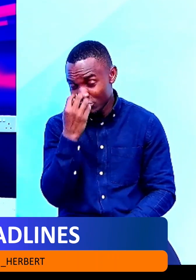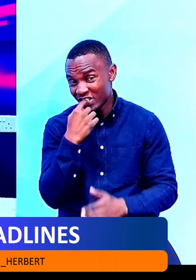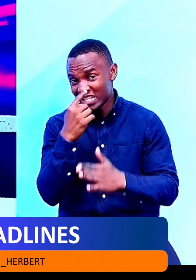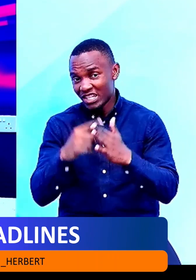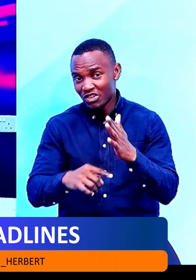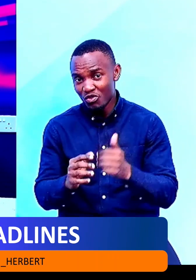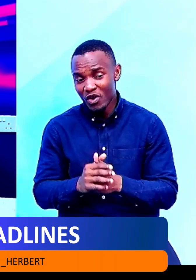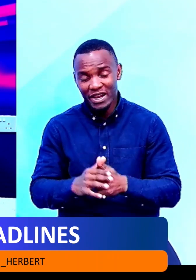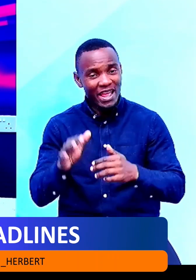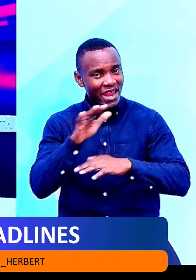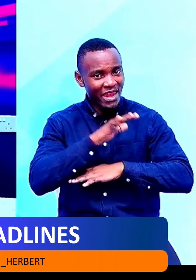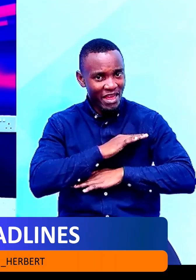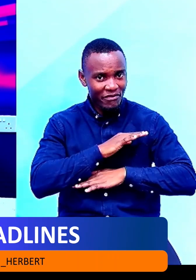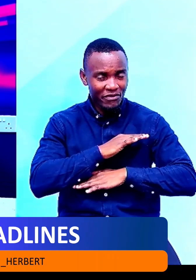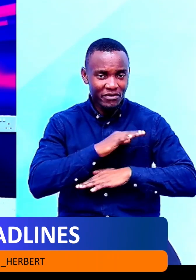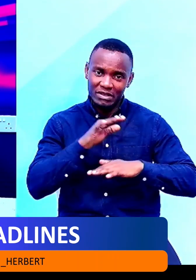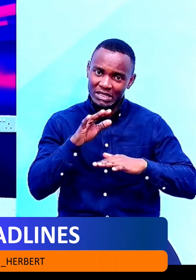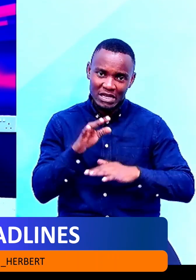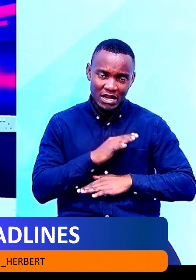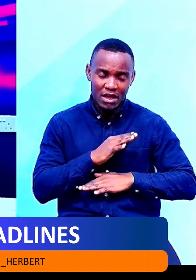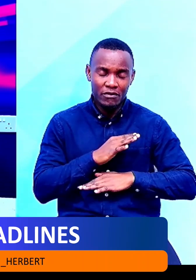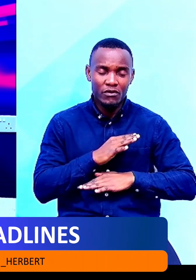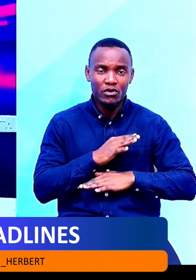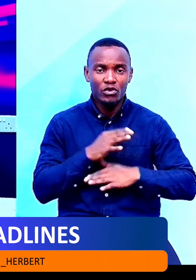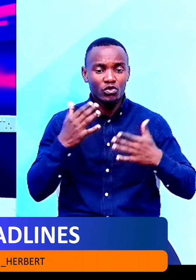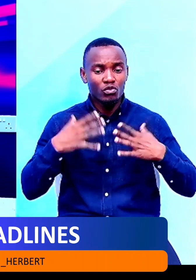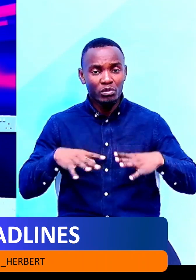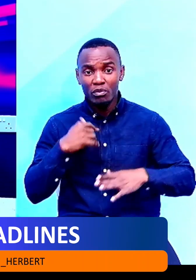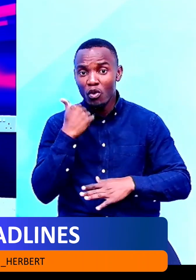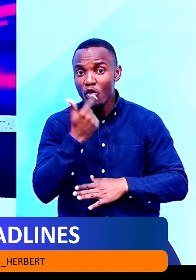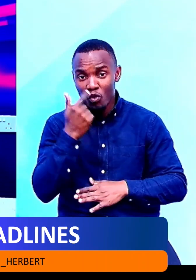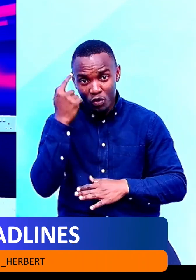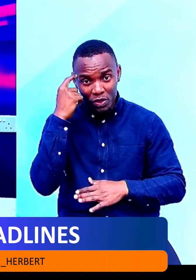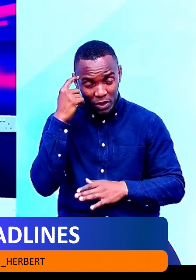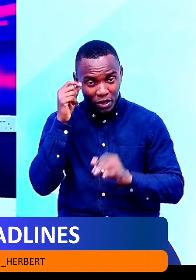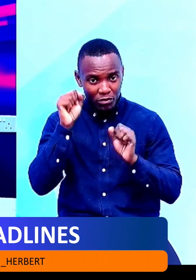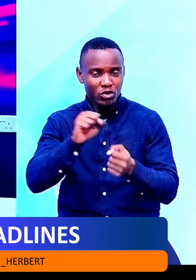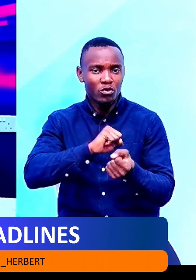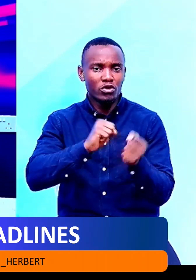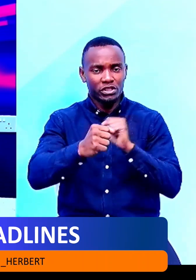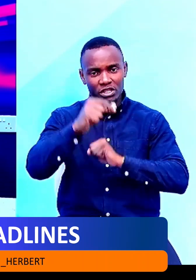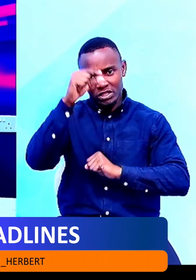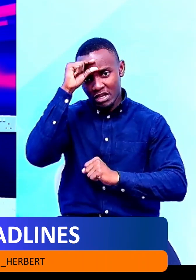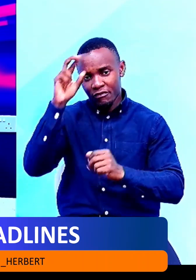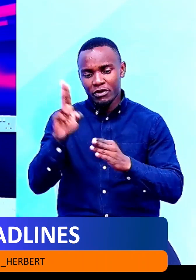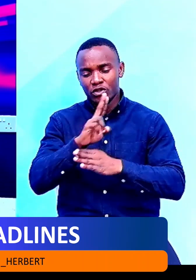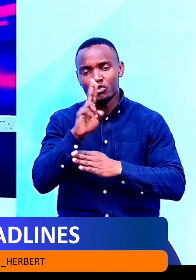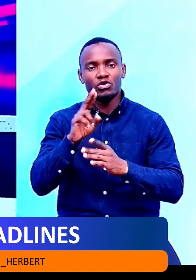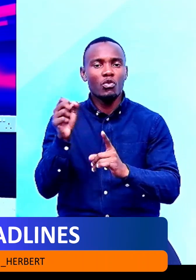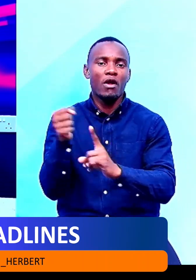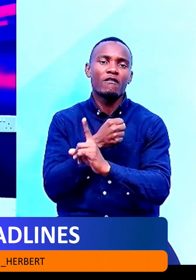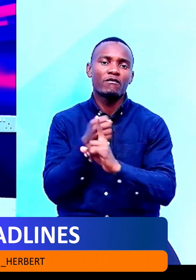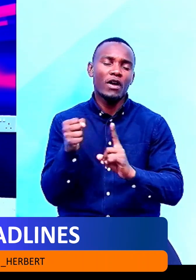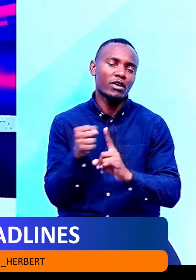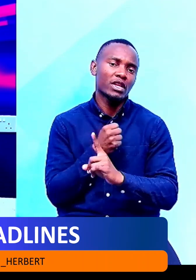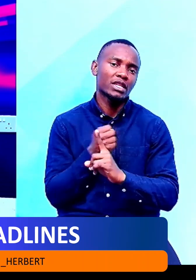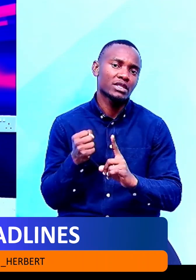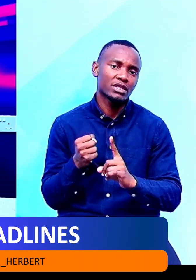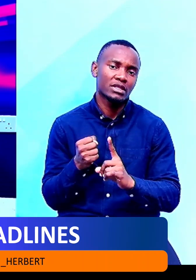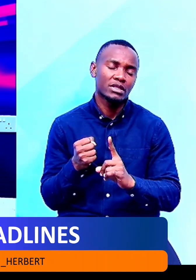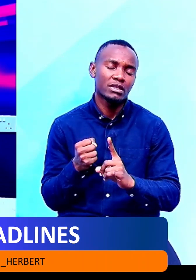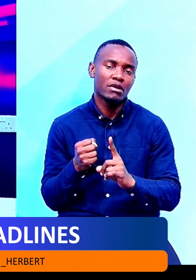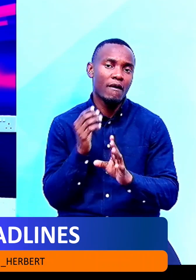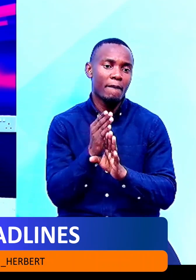to unnamed Kenyans who think they can change this administration using violence and unlawful means